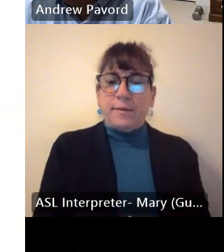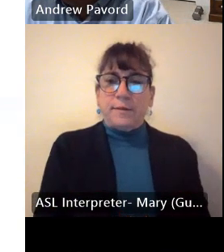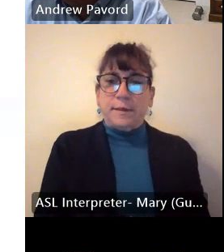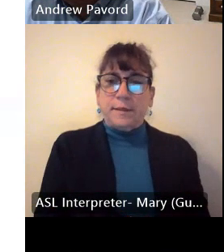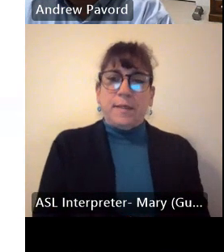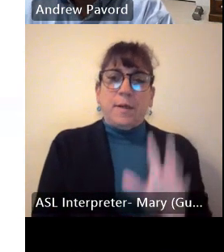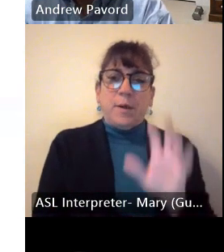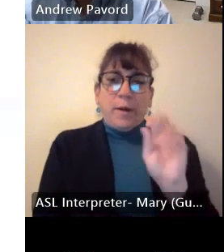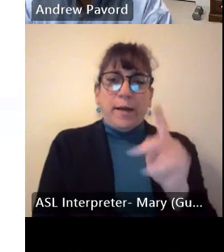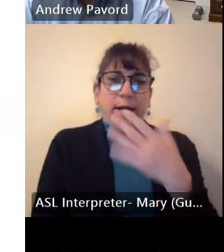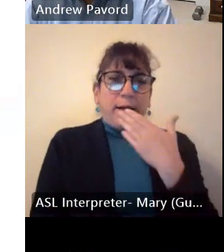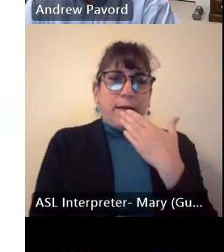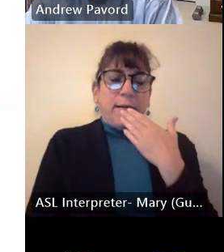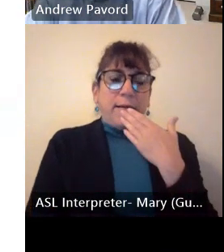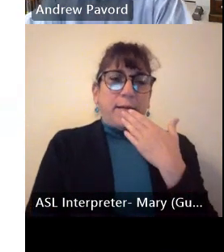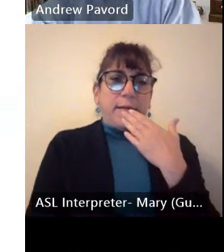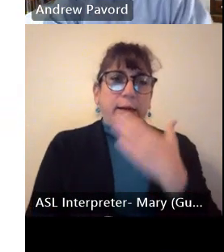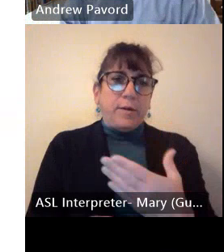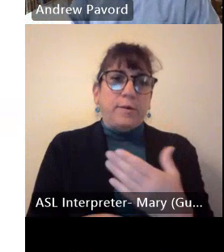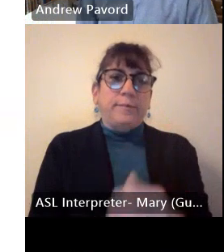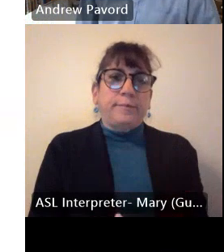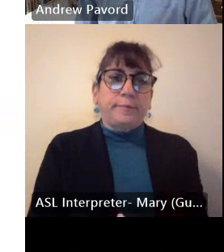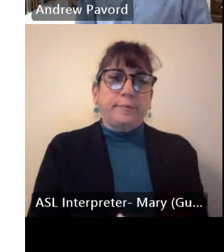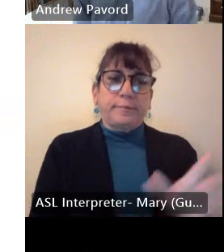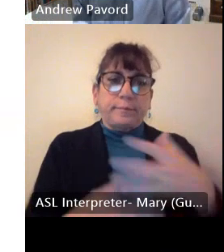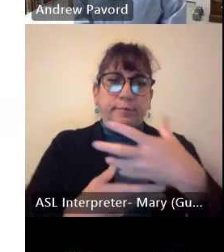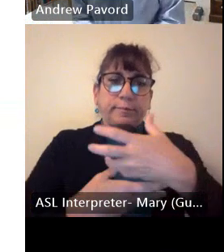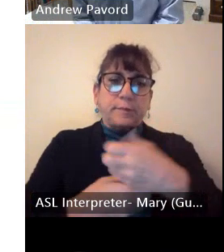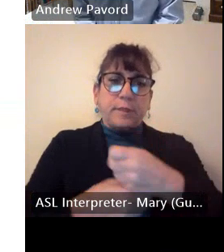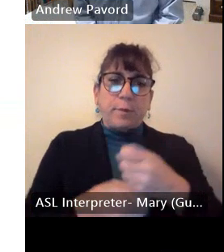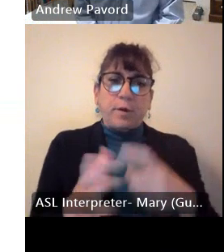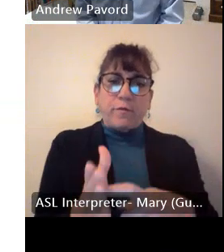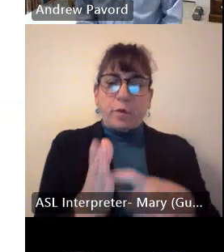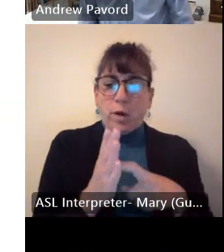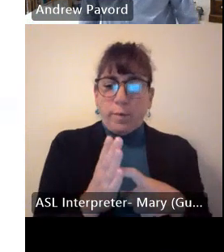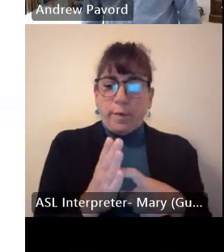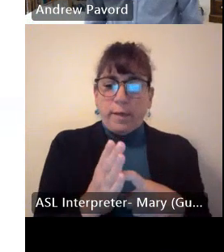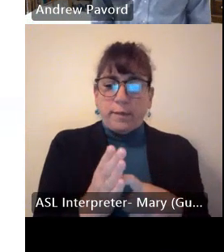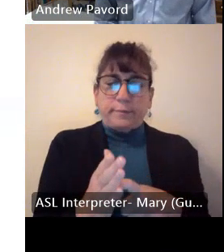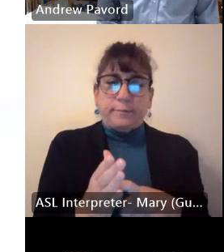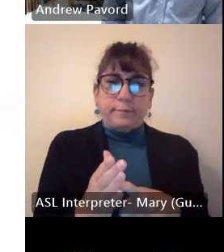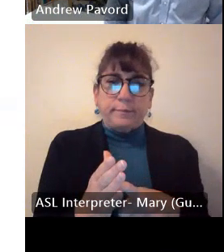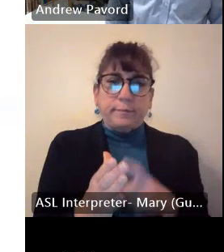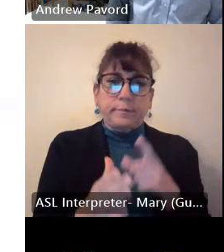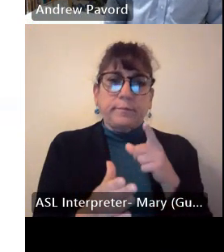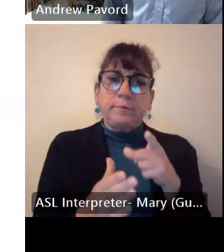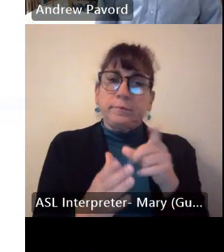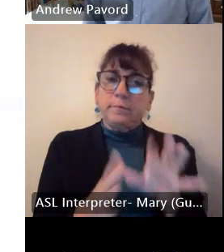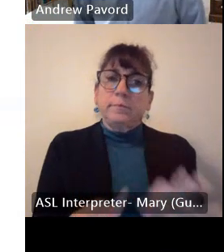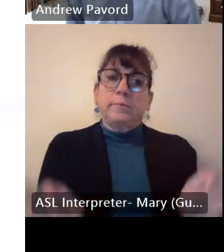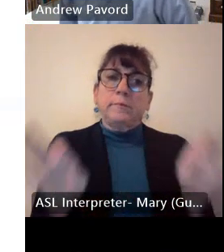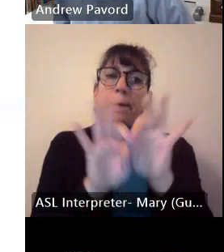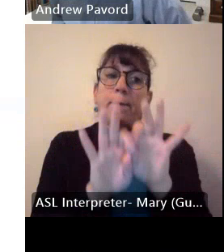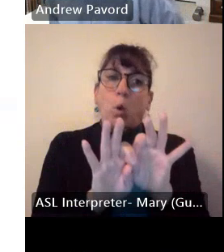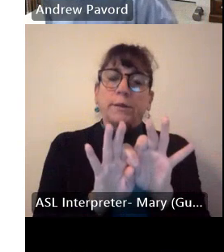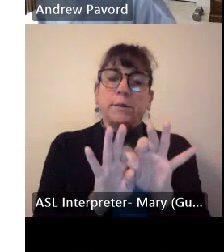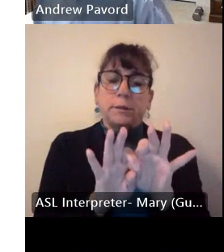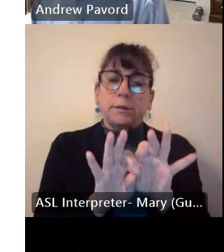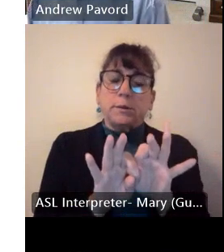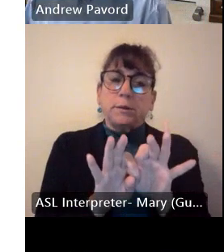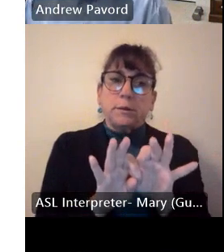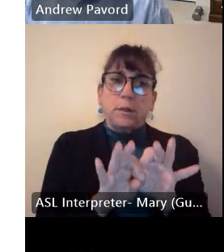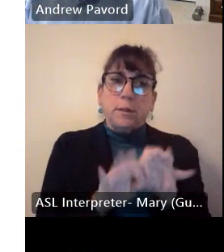Thanks. Okay. There is a summary of requirements. This is, in fact, an important. This